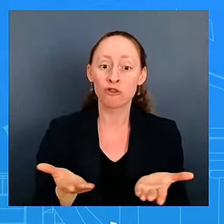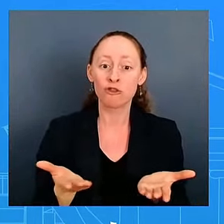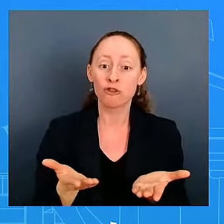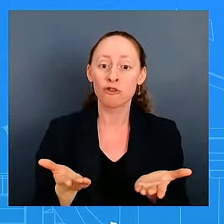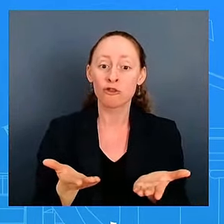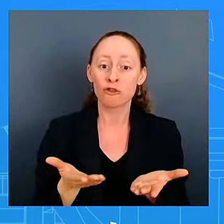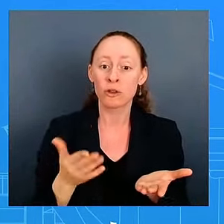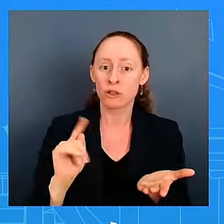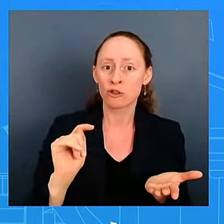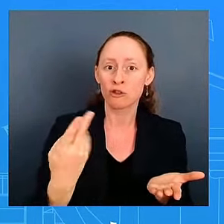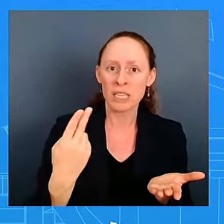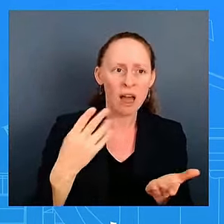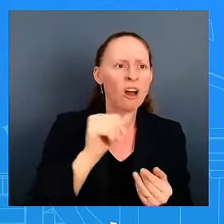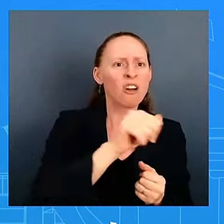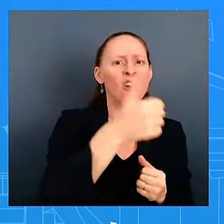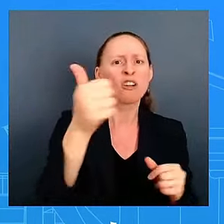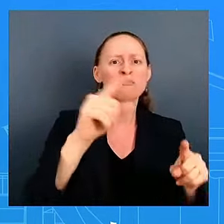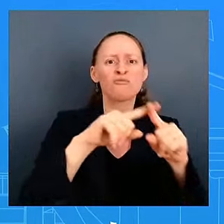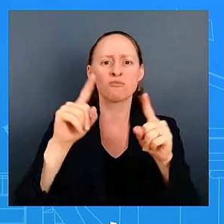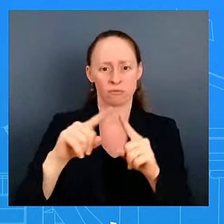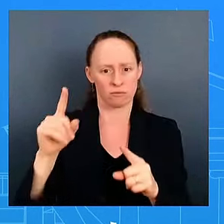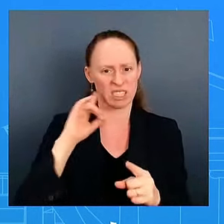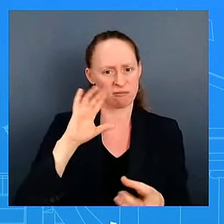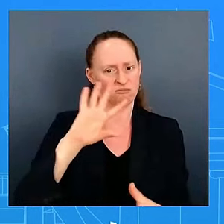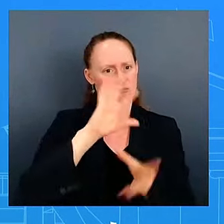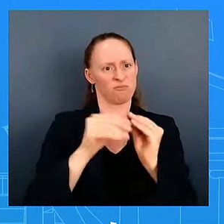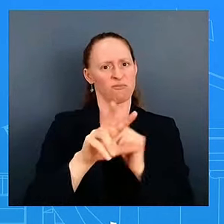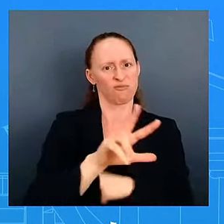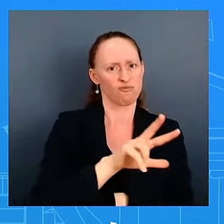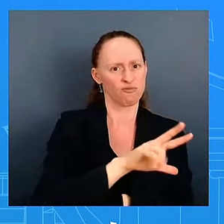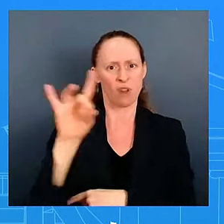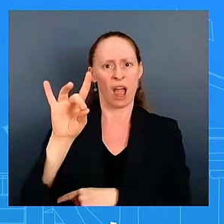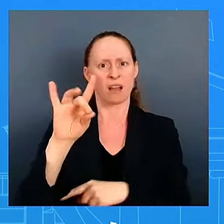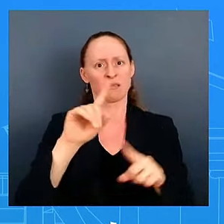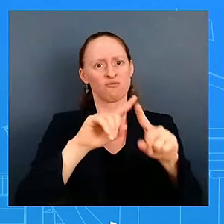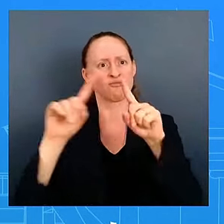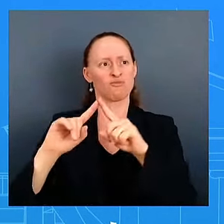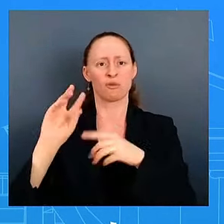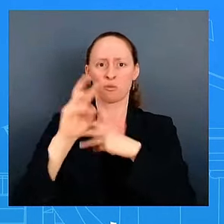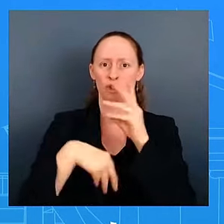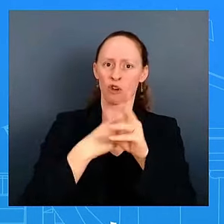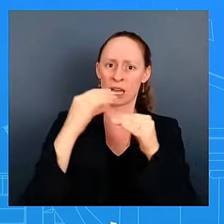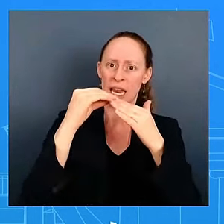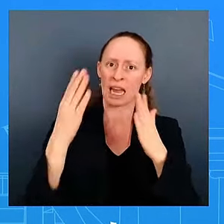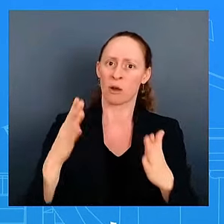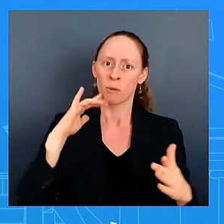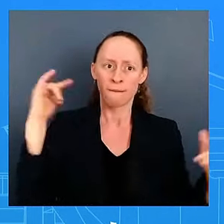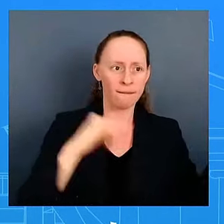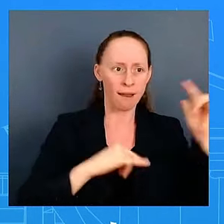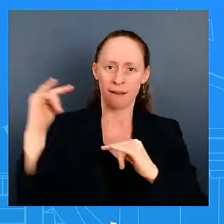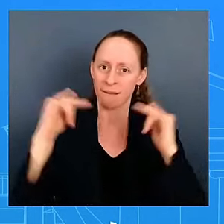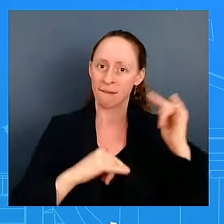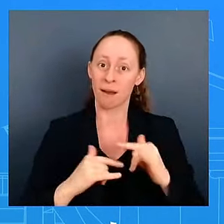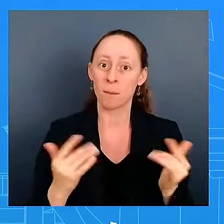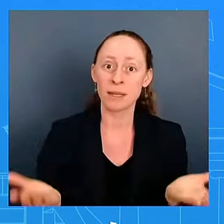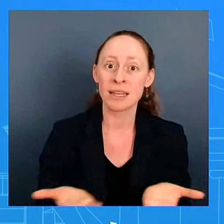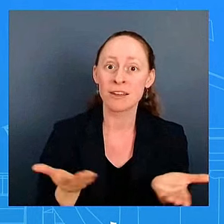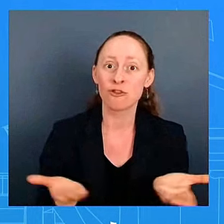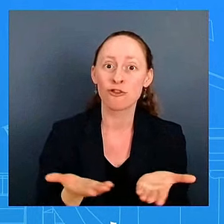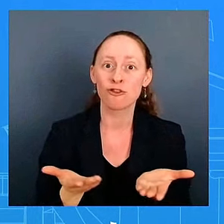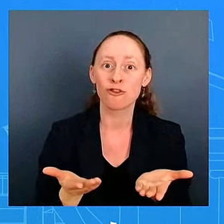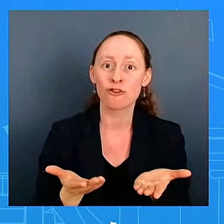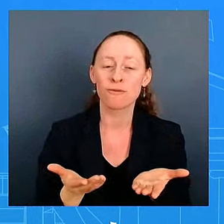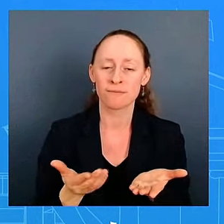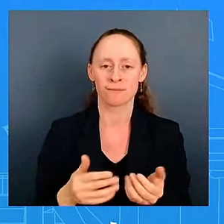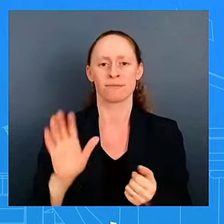that will be here. And so we want to continue to strengthen those relationships, and that's what the president wants to see. It is an important year, the 75th anniversary,